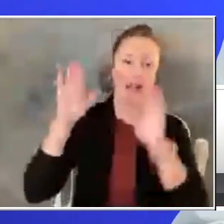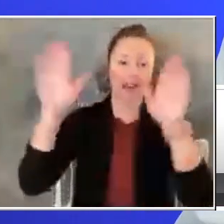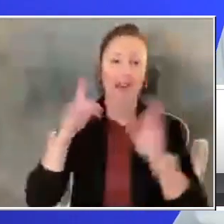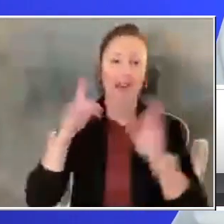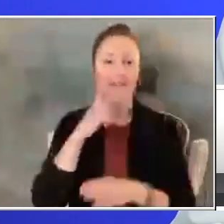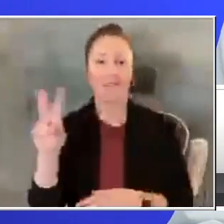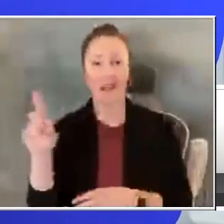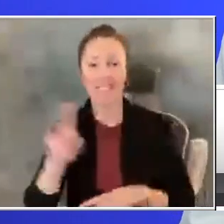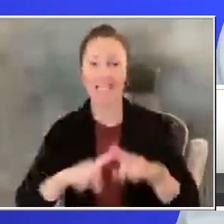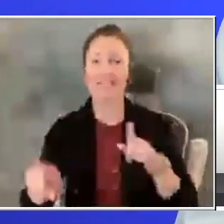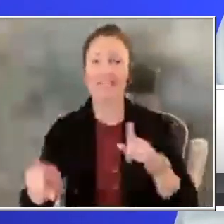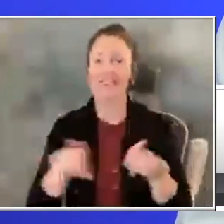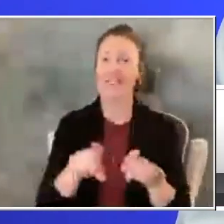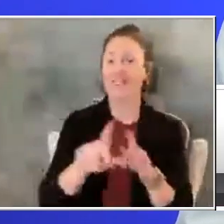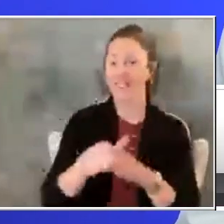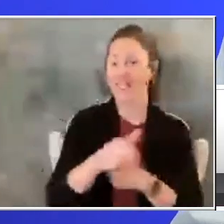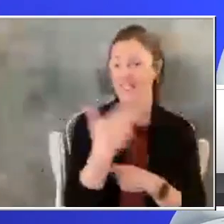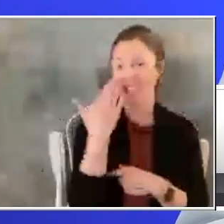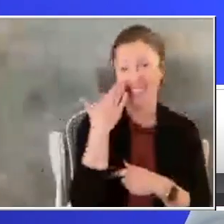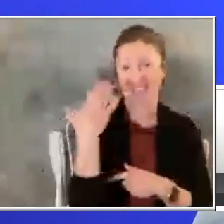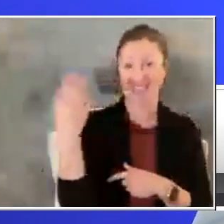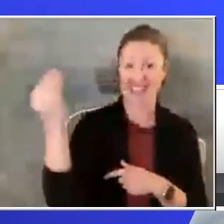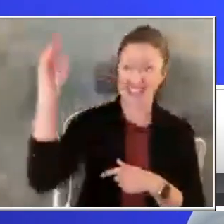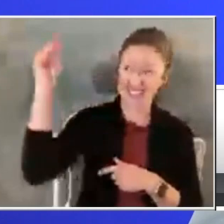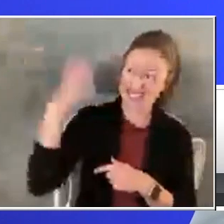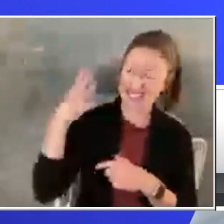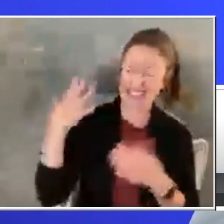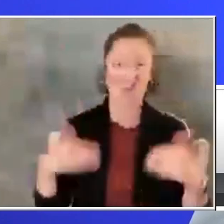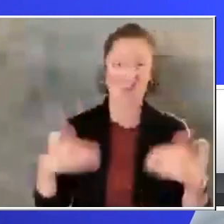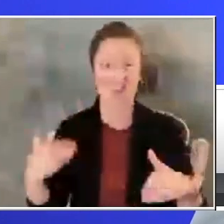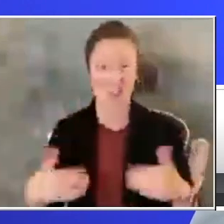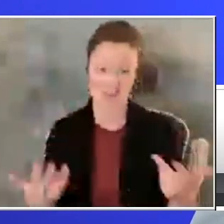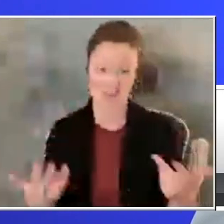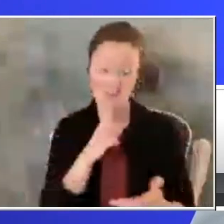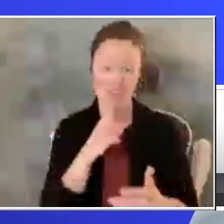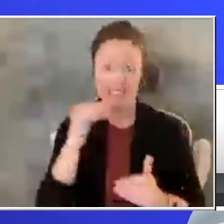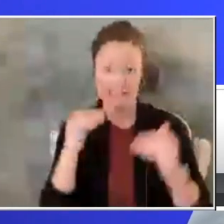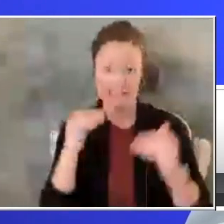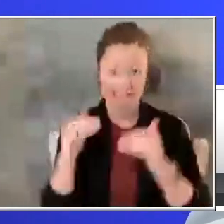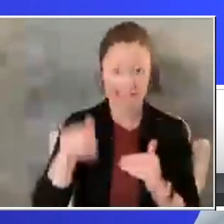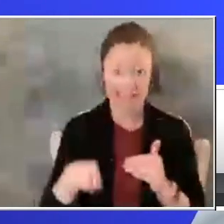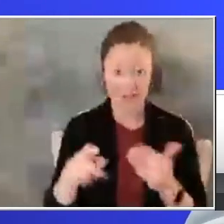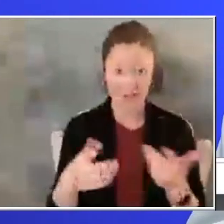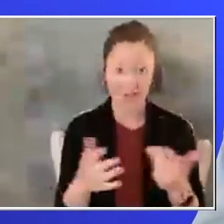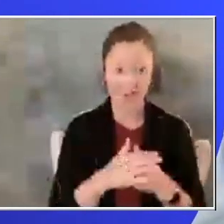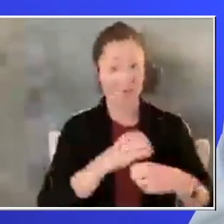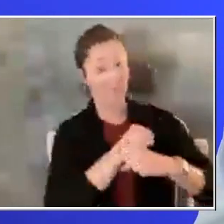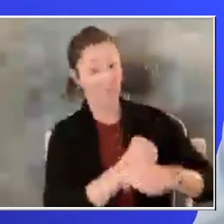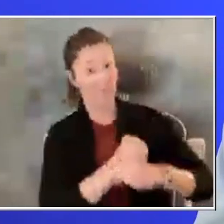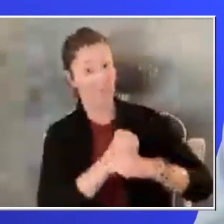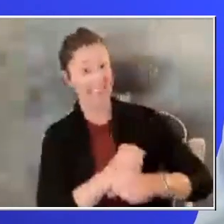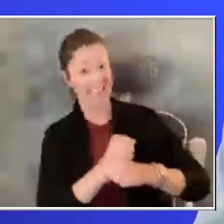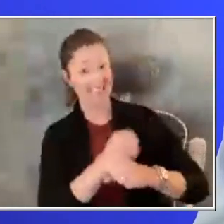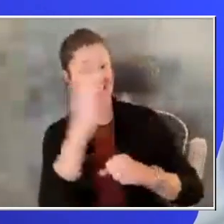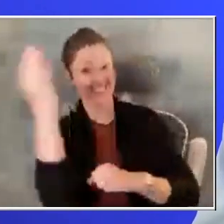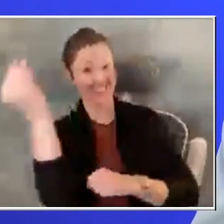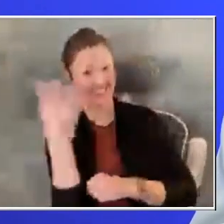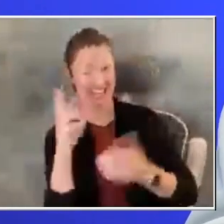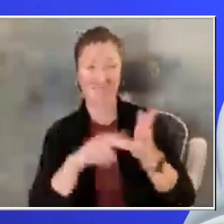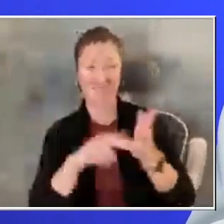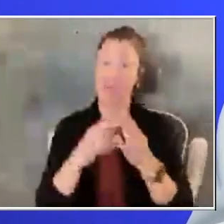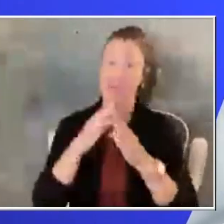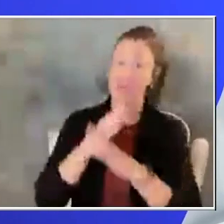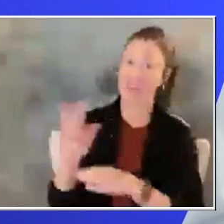with other risks of being out in the sun, and many of the things we do to protect ourselves from the sun actually prevent the absorption of vitamin D. Things